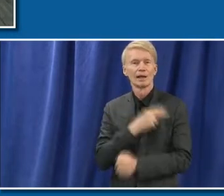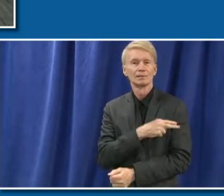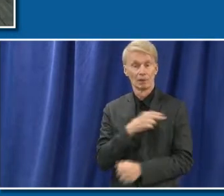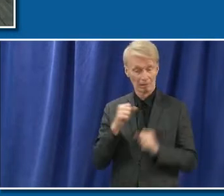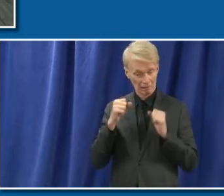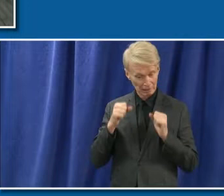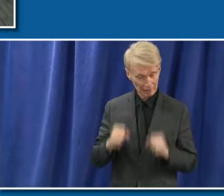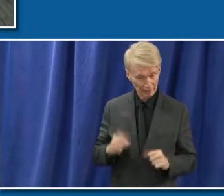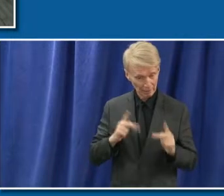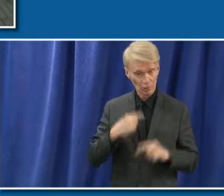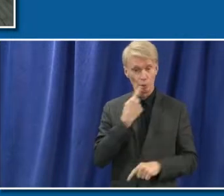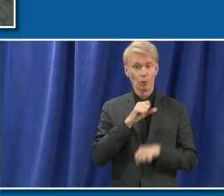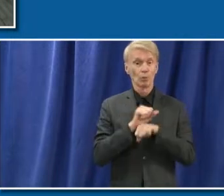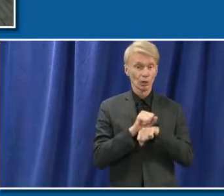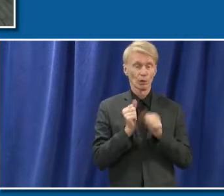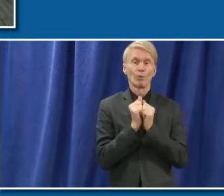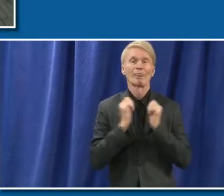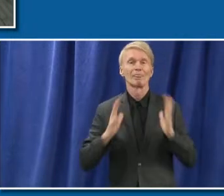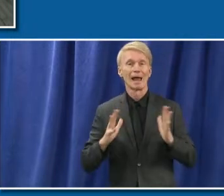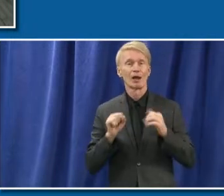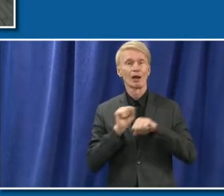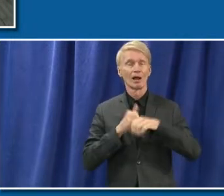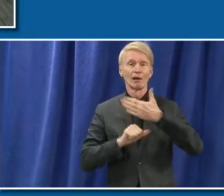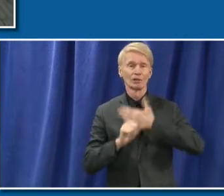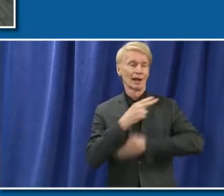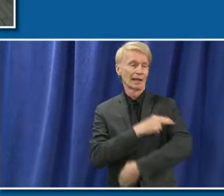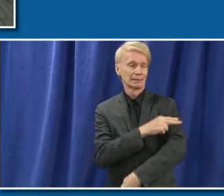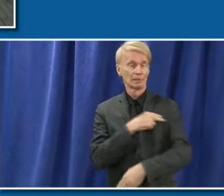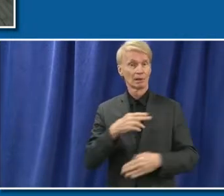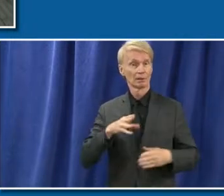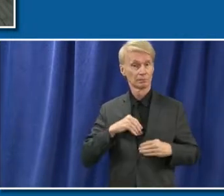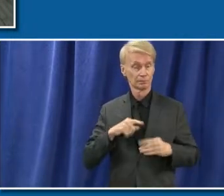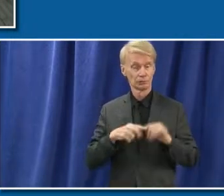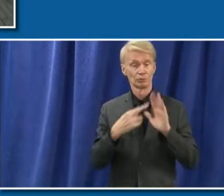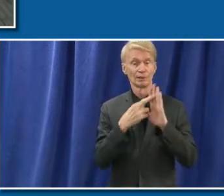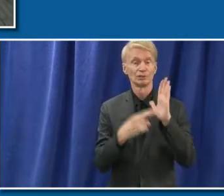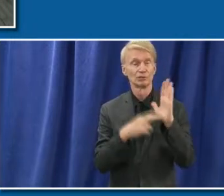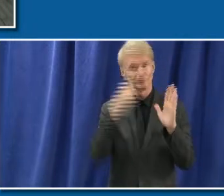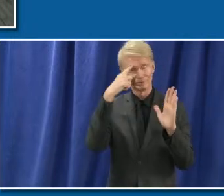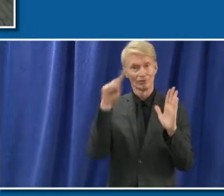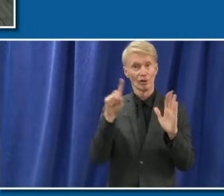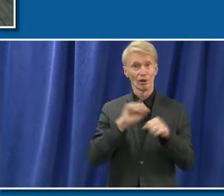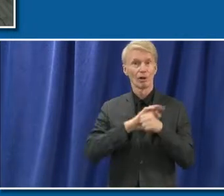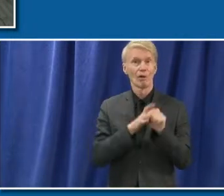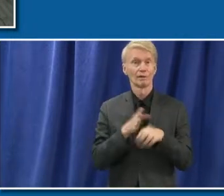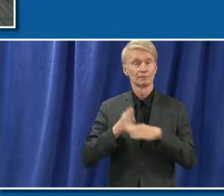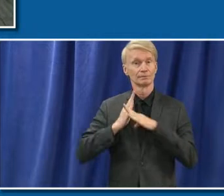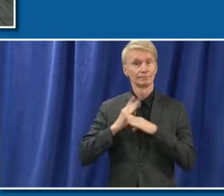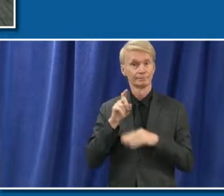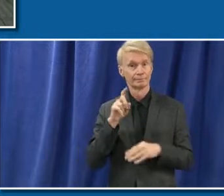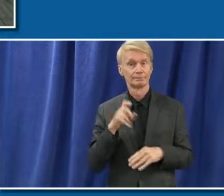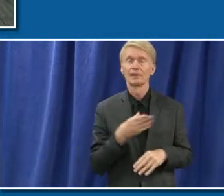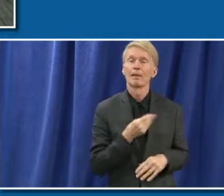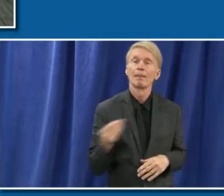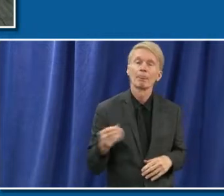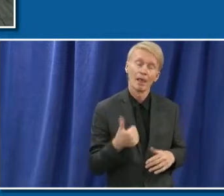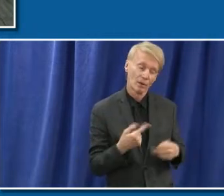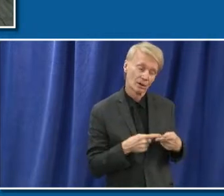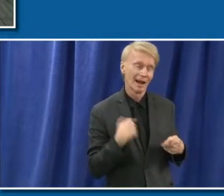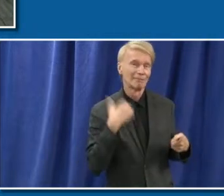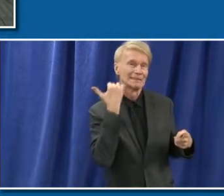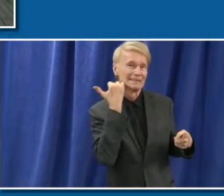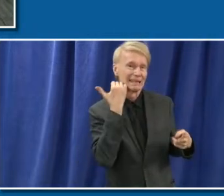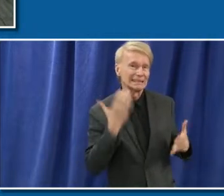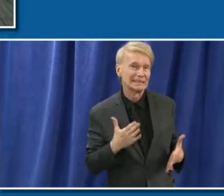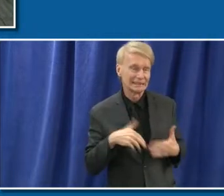in Chicago who are not affiliated with a hospital register to receive the COVID vaccine? And then I see Wasei Jatoy, who says, I'm a dentist